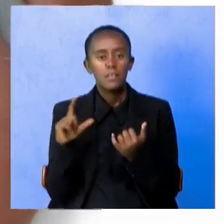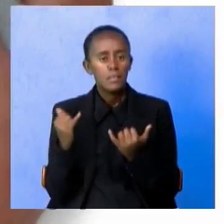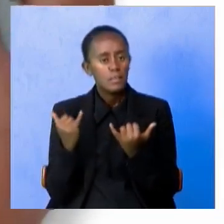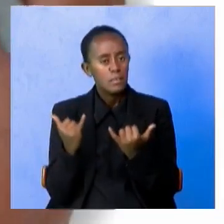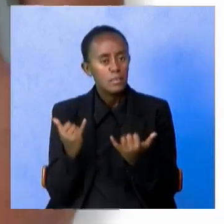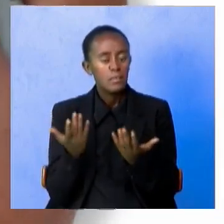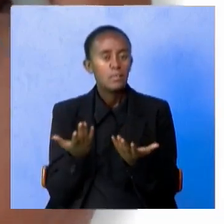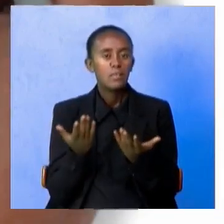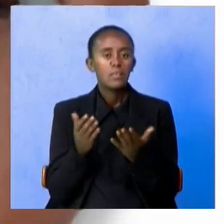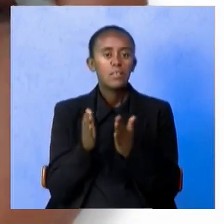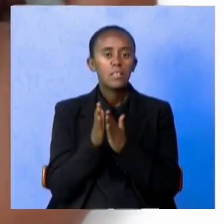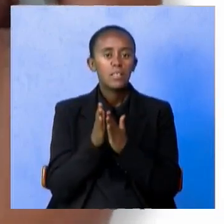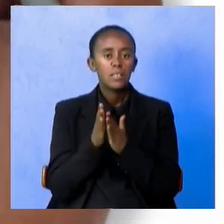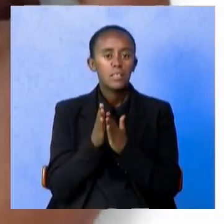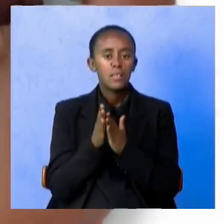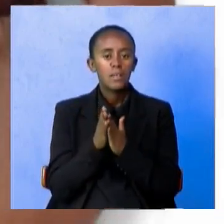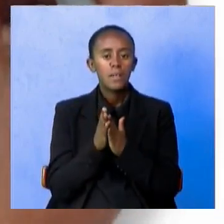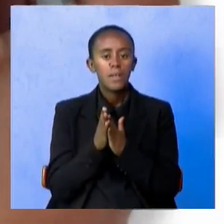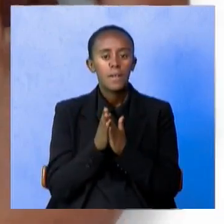needs